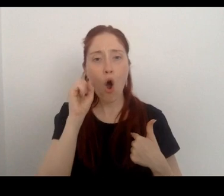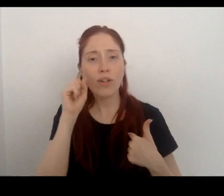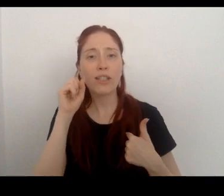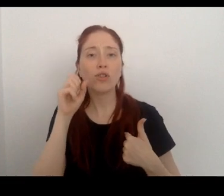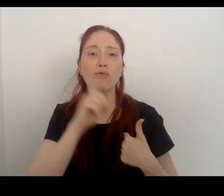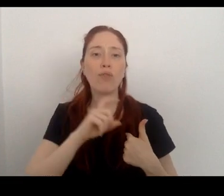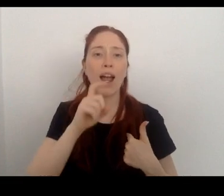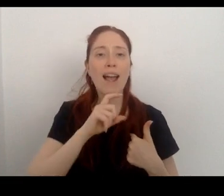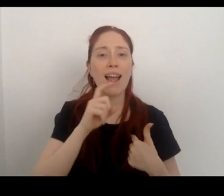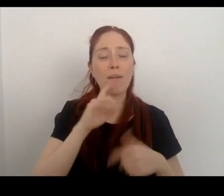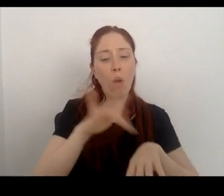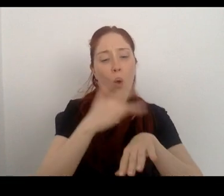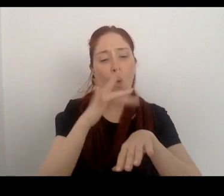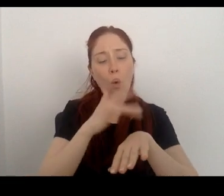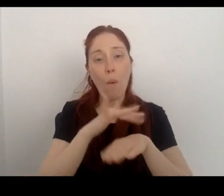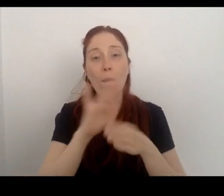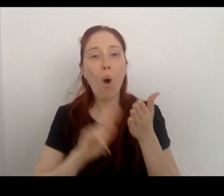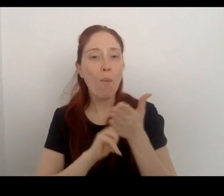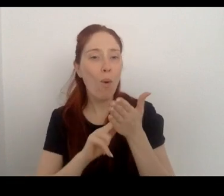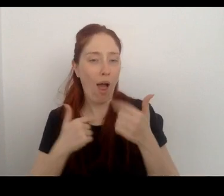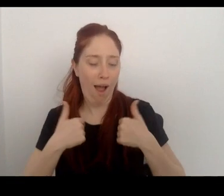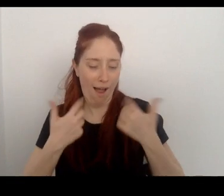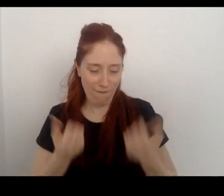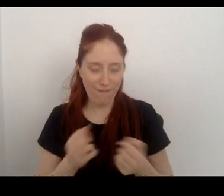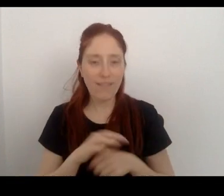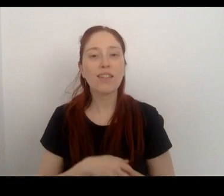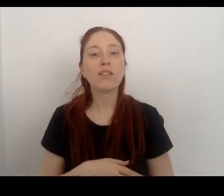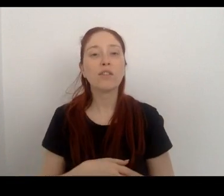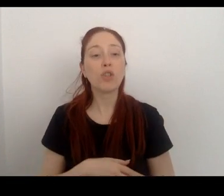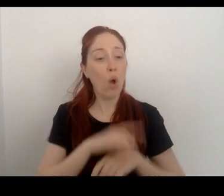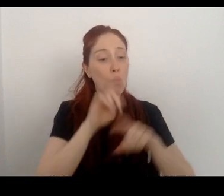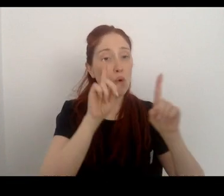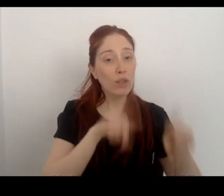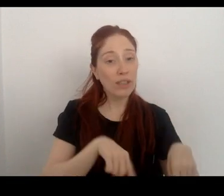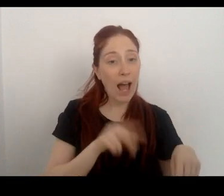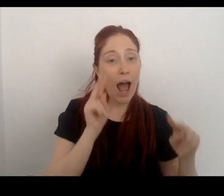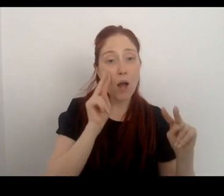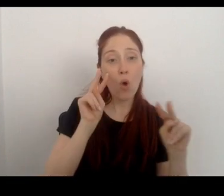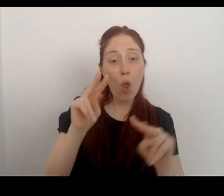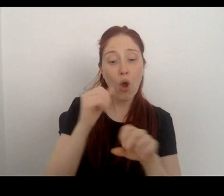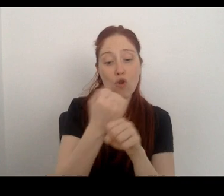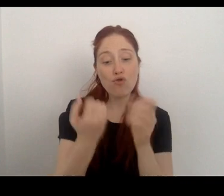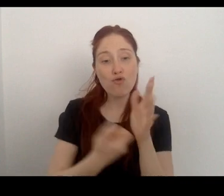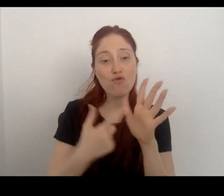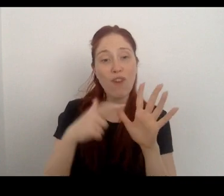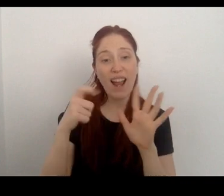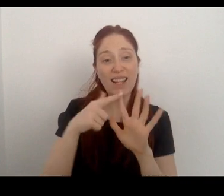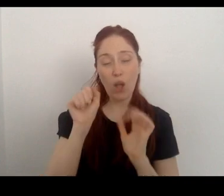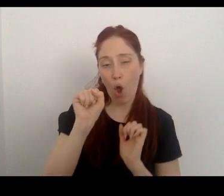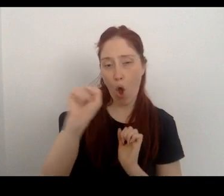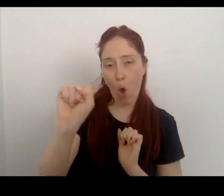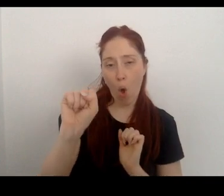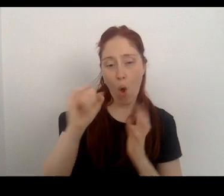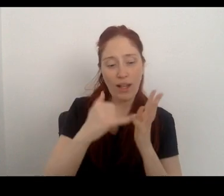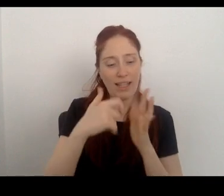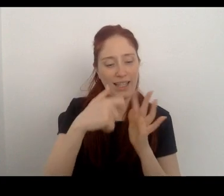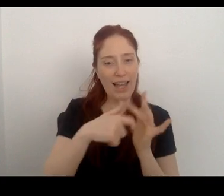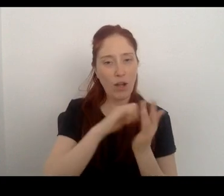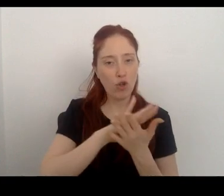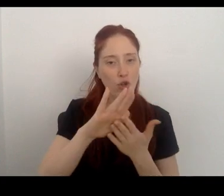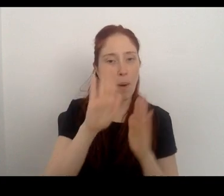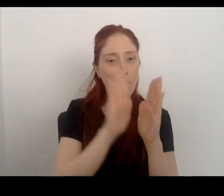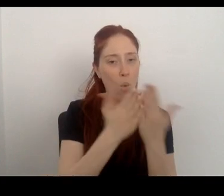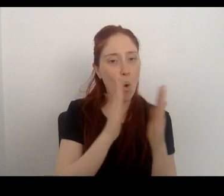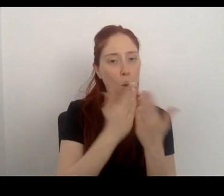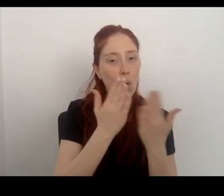we're going to be taking our cue from Grace's sketchbooks and drawing a pair of boots. We encourage you to join in and grab any pair of shoes that you